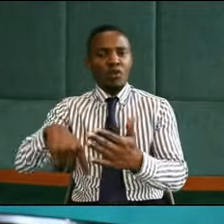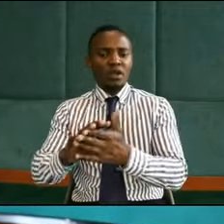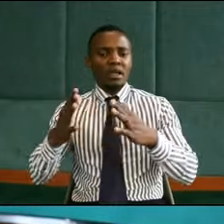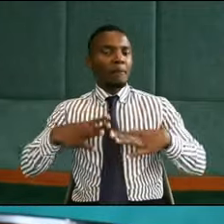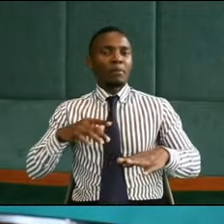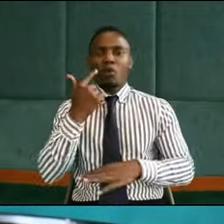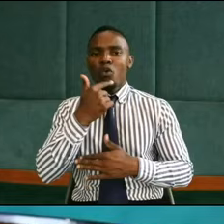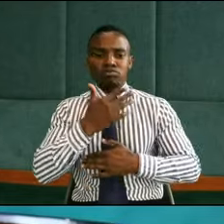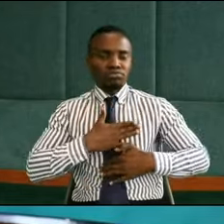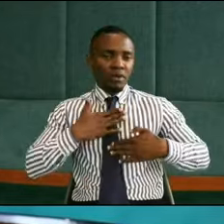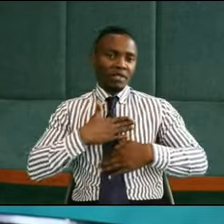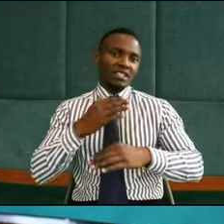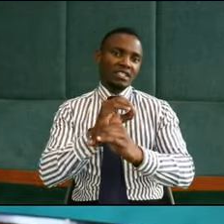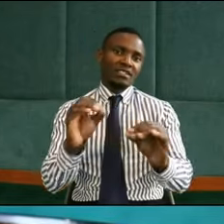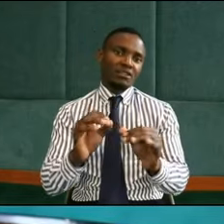not.